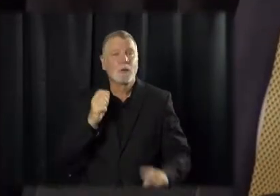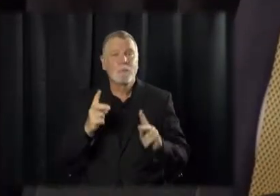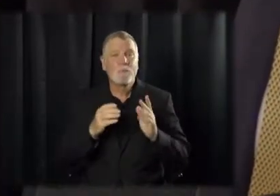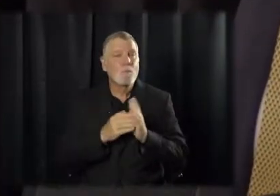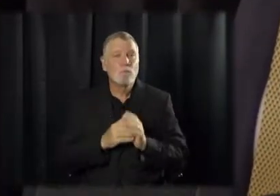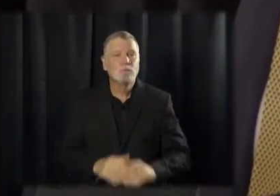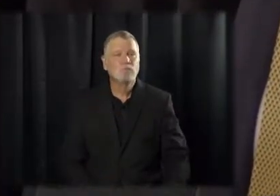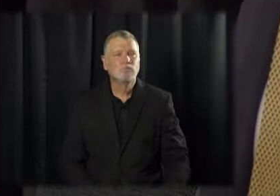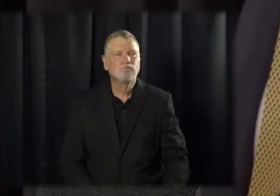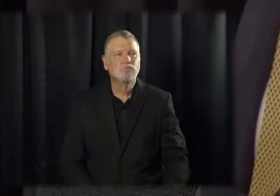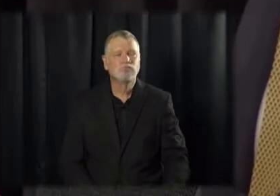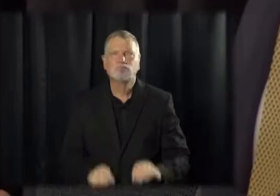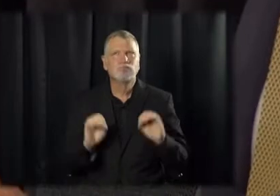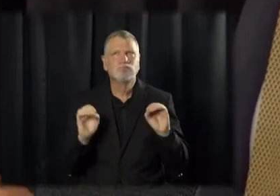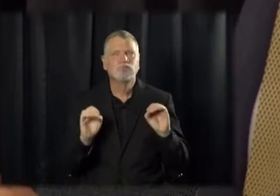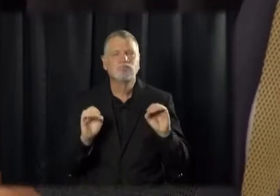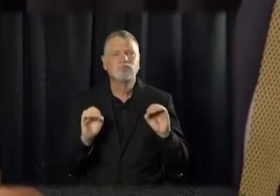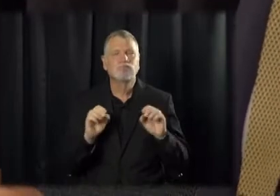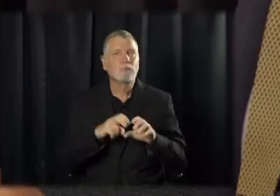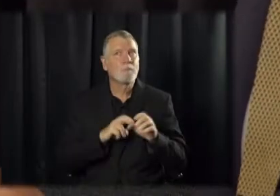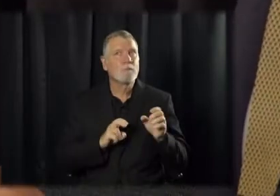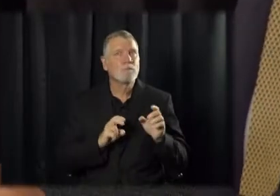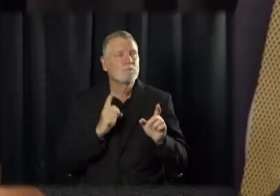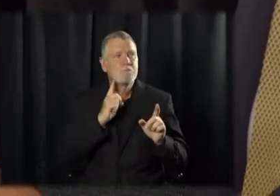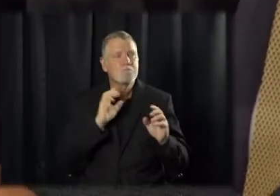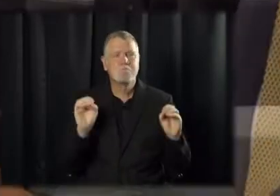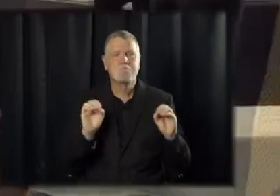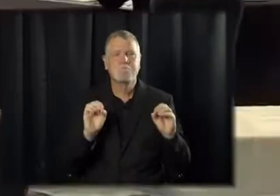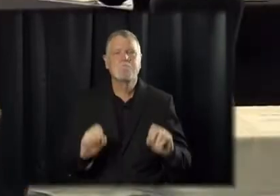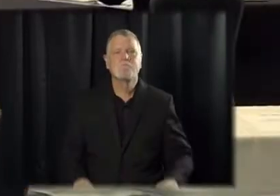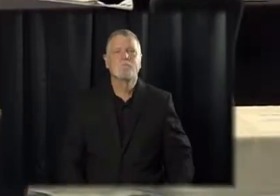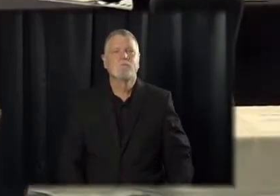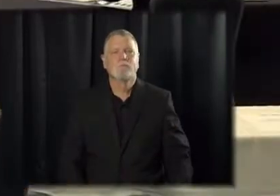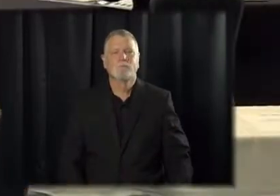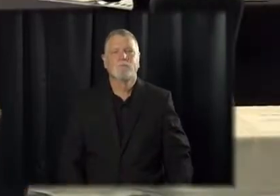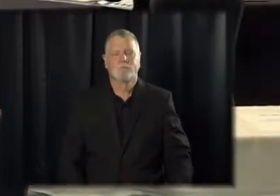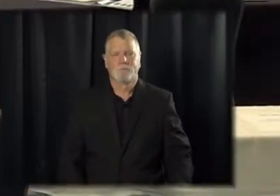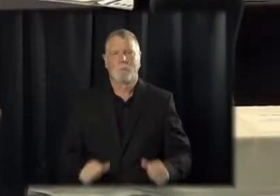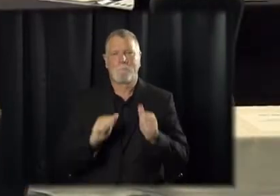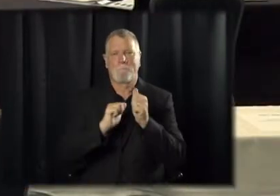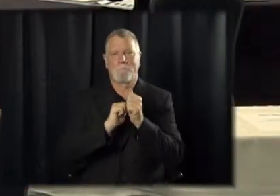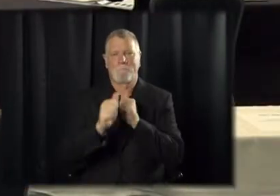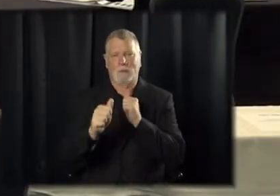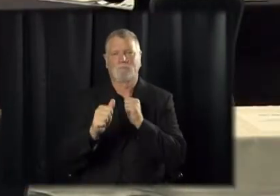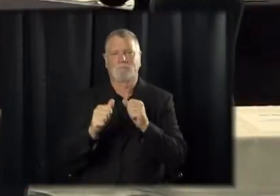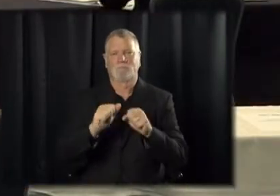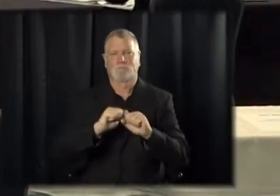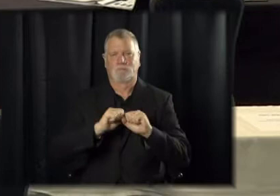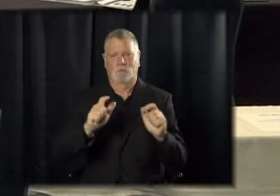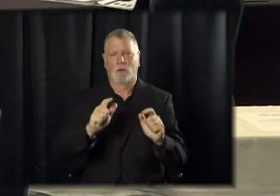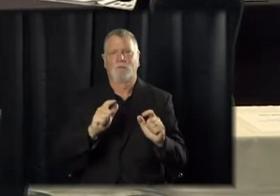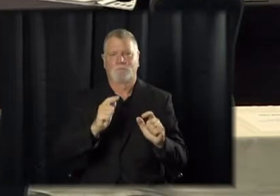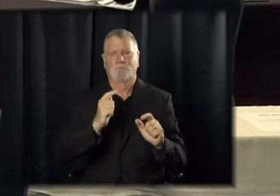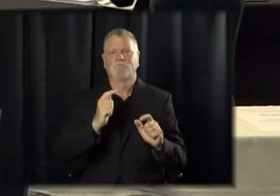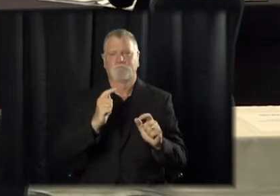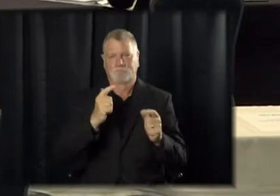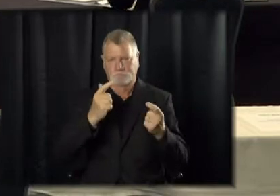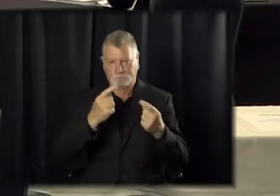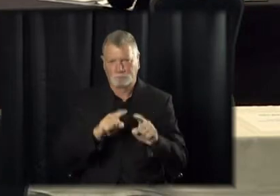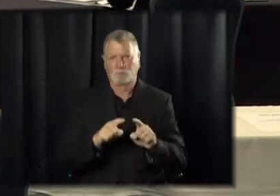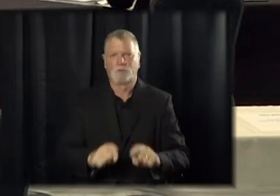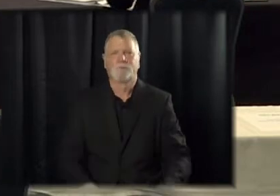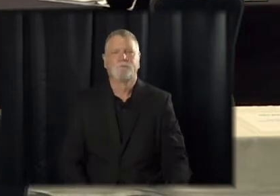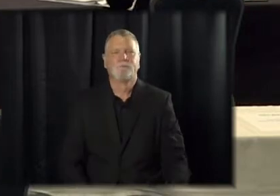opposed? Any abstentions? The motion passes unanimously. In just a minute,